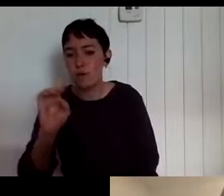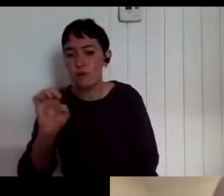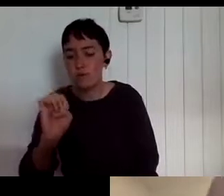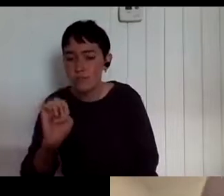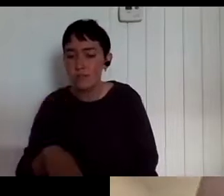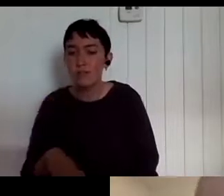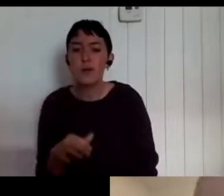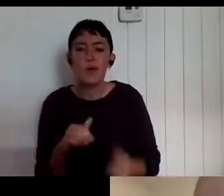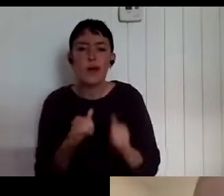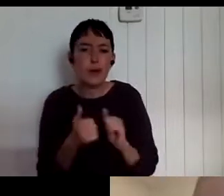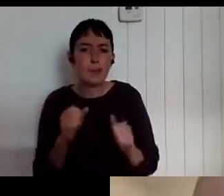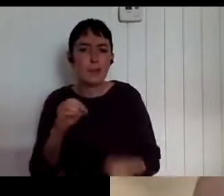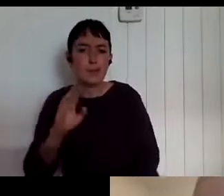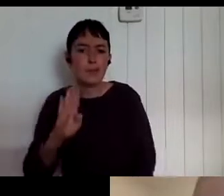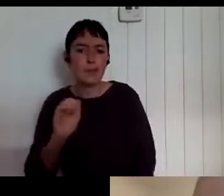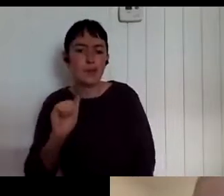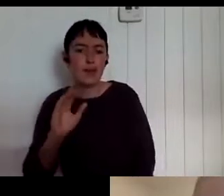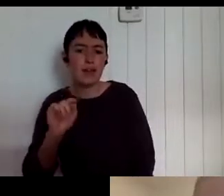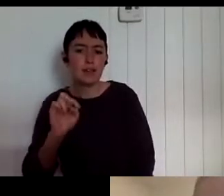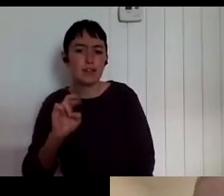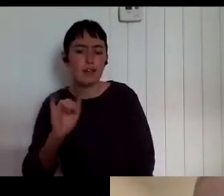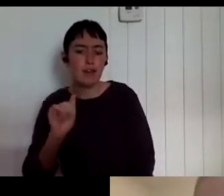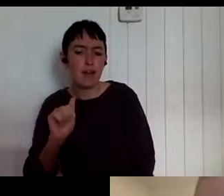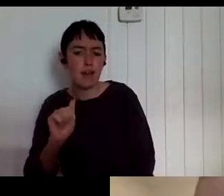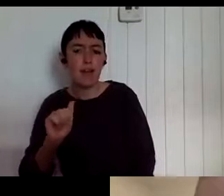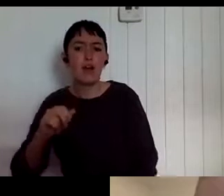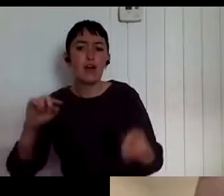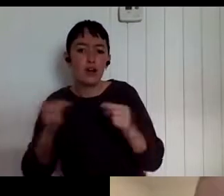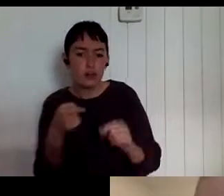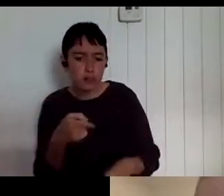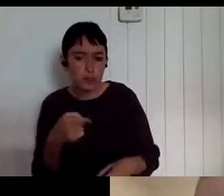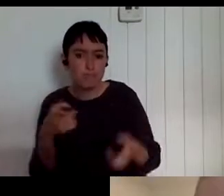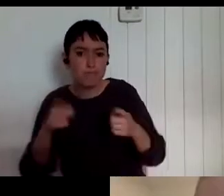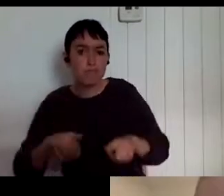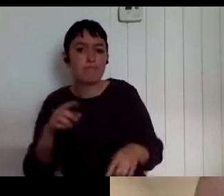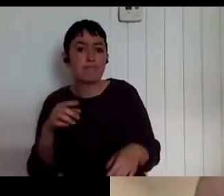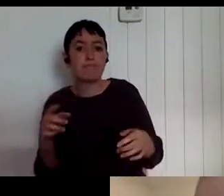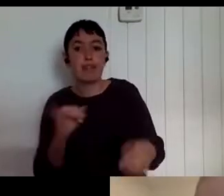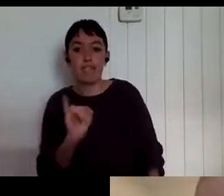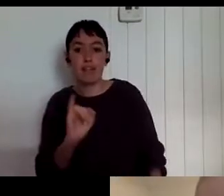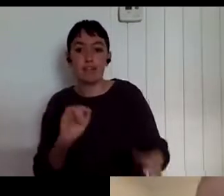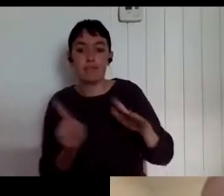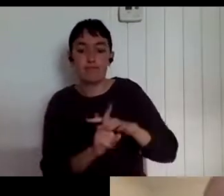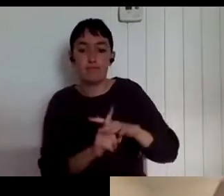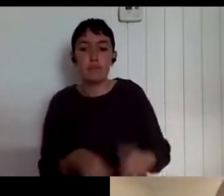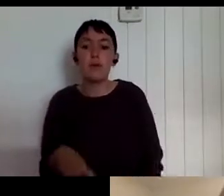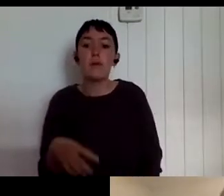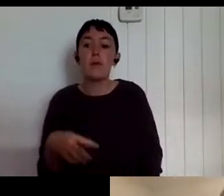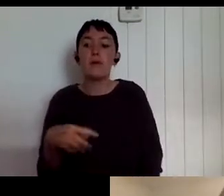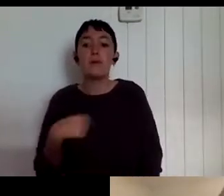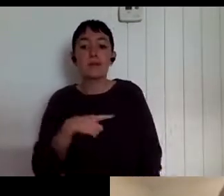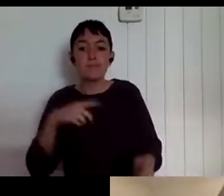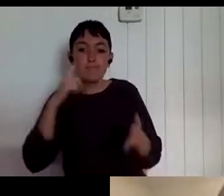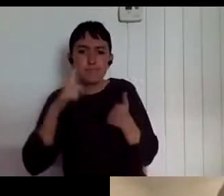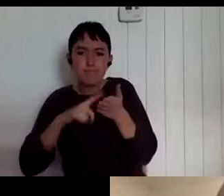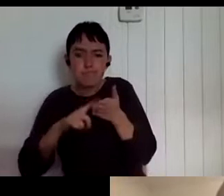here, very similar fundamental techniques. And so we work together to build those sensors. And of course, they use them